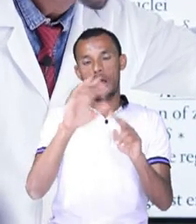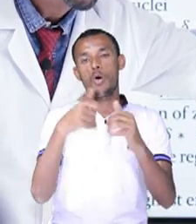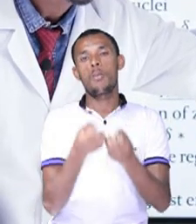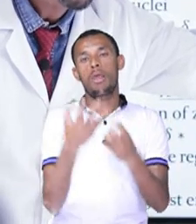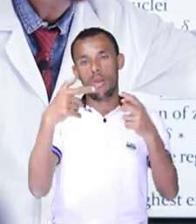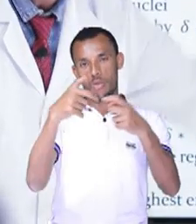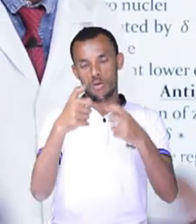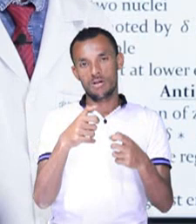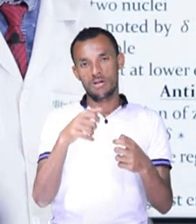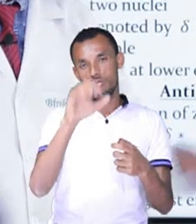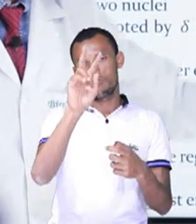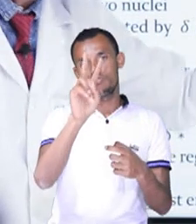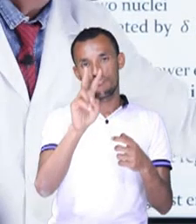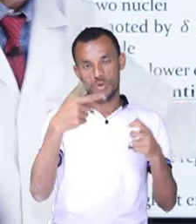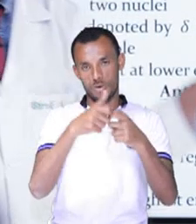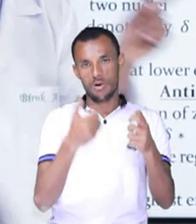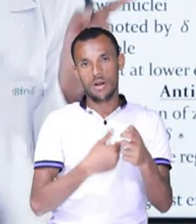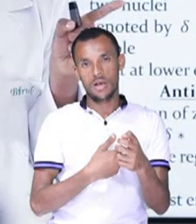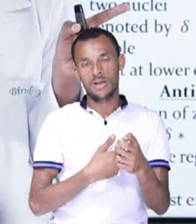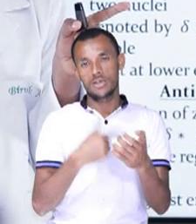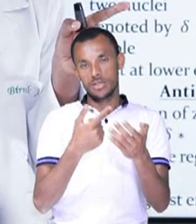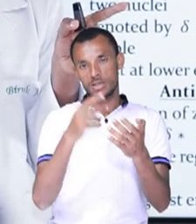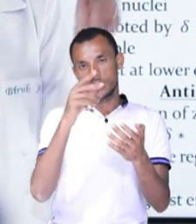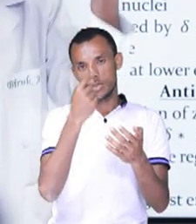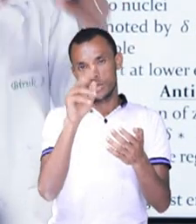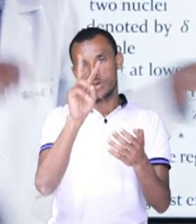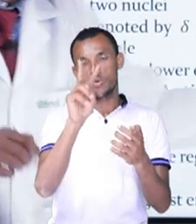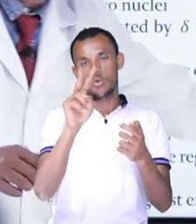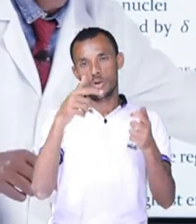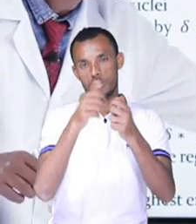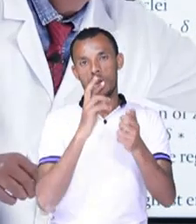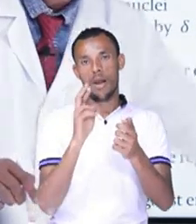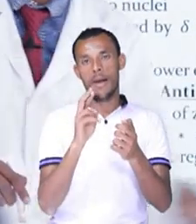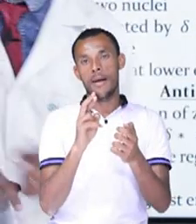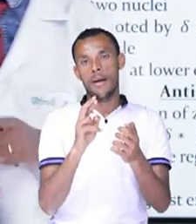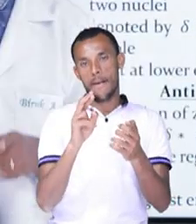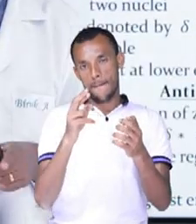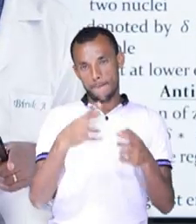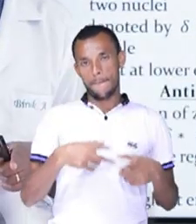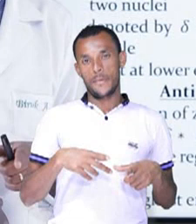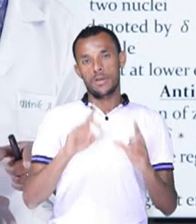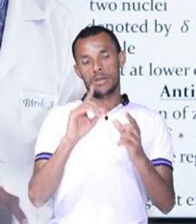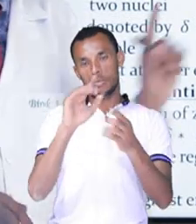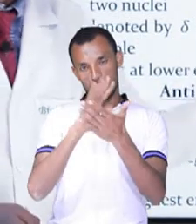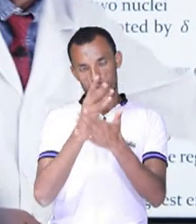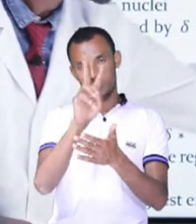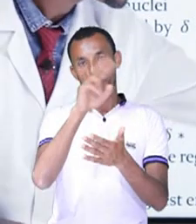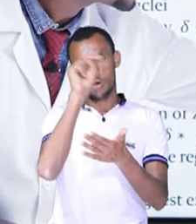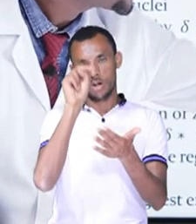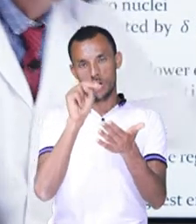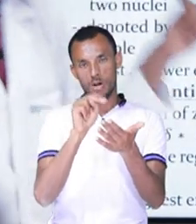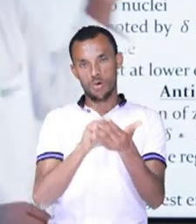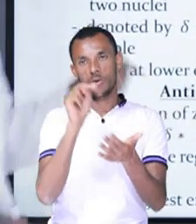are present here? 2. In this case, the 2 electrons are present between the 2 nuclei. The 2 electrons